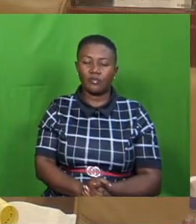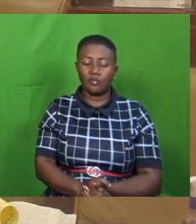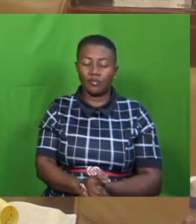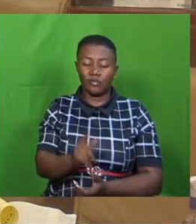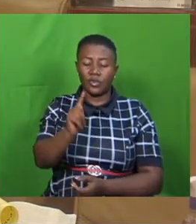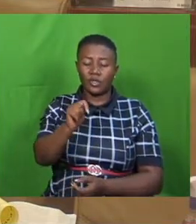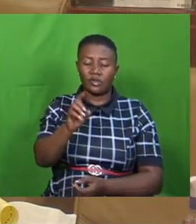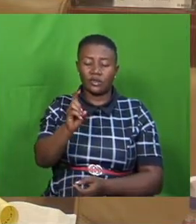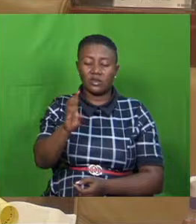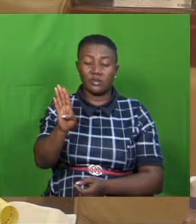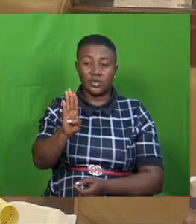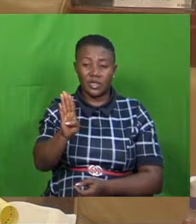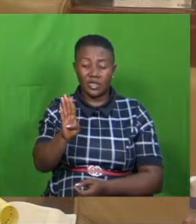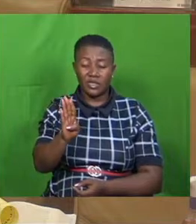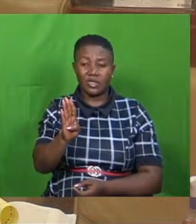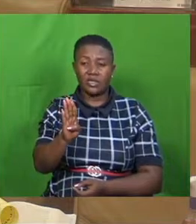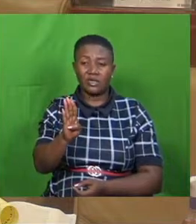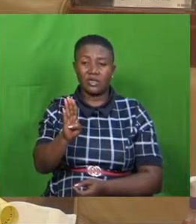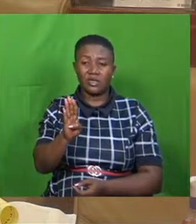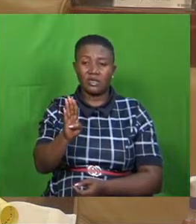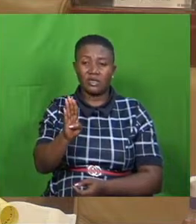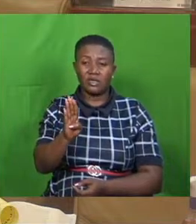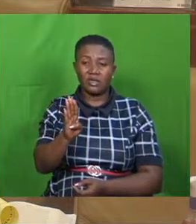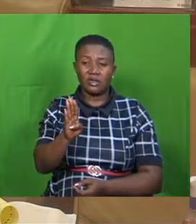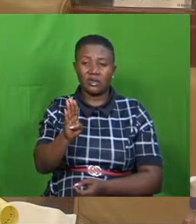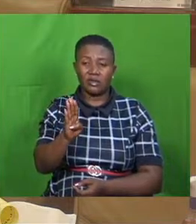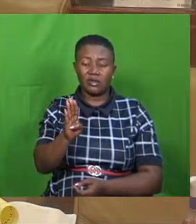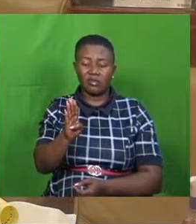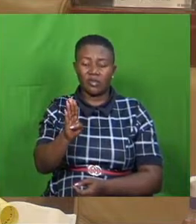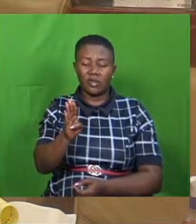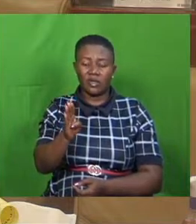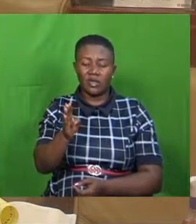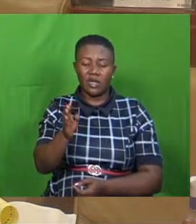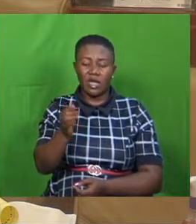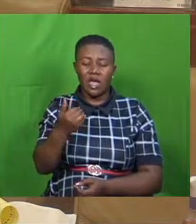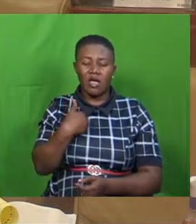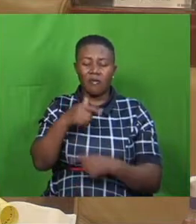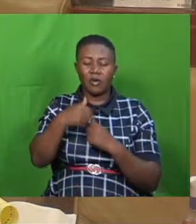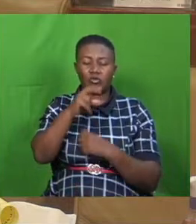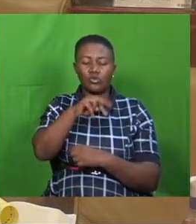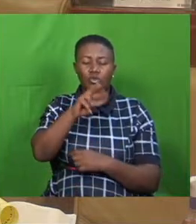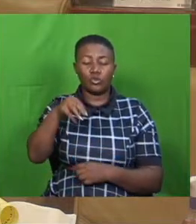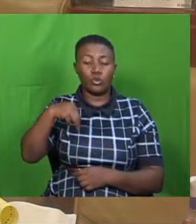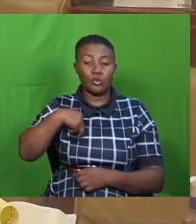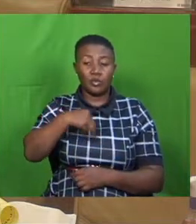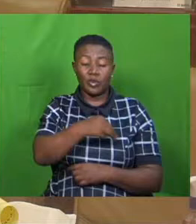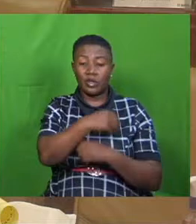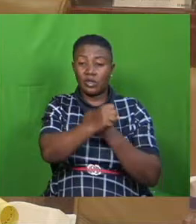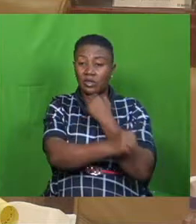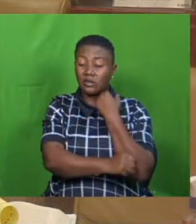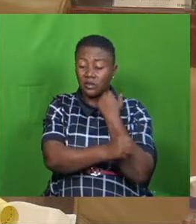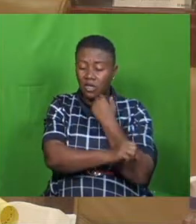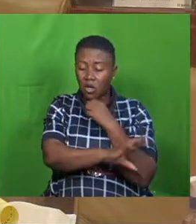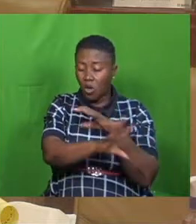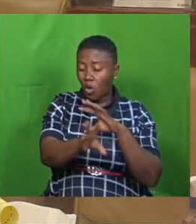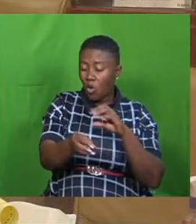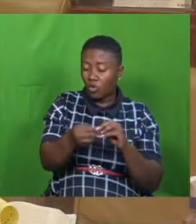TDB's footprint covers 22 member states with a total GDP